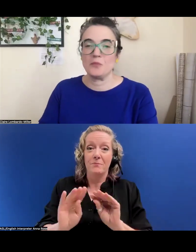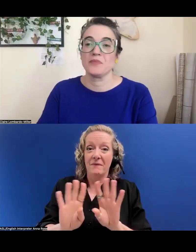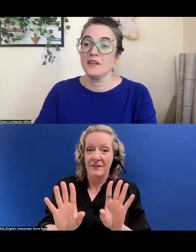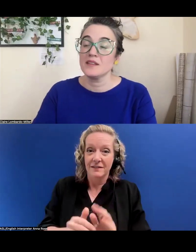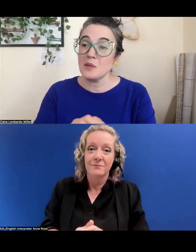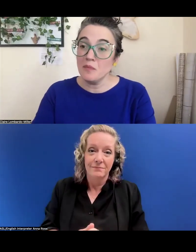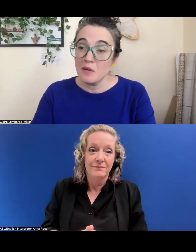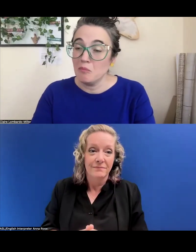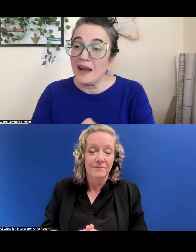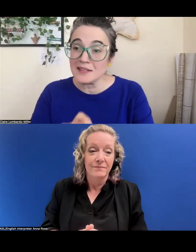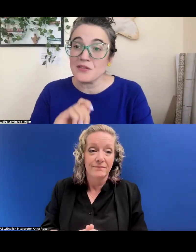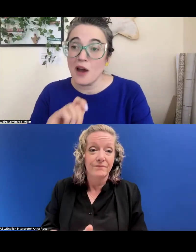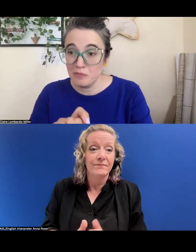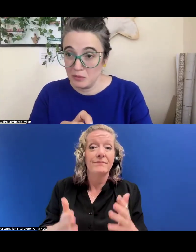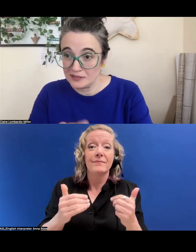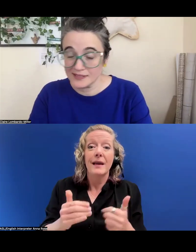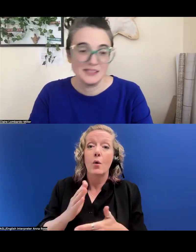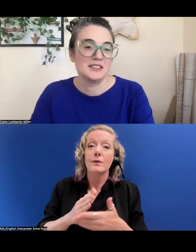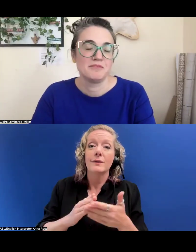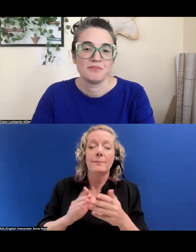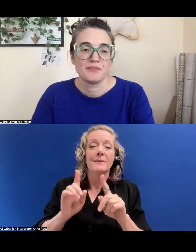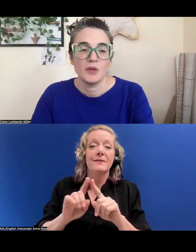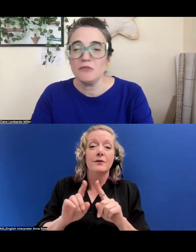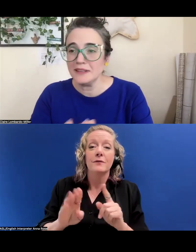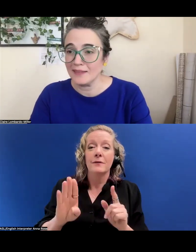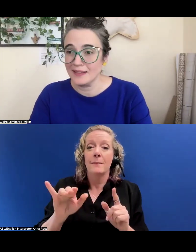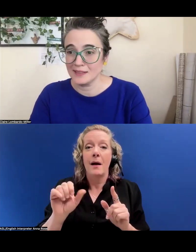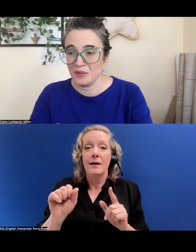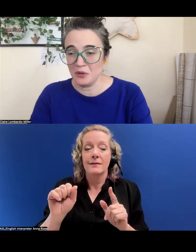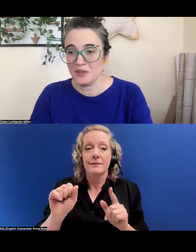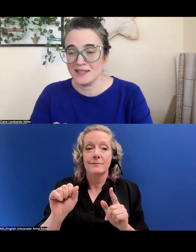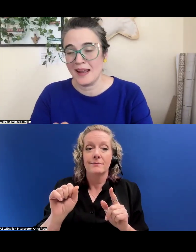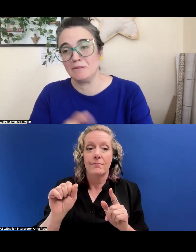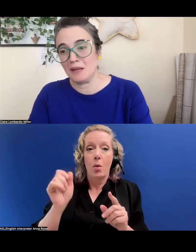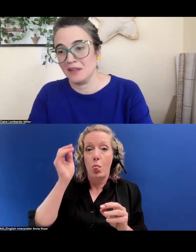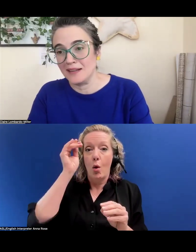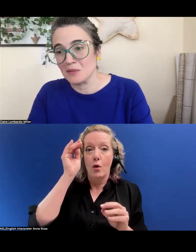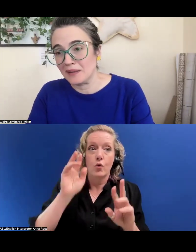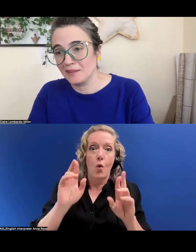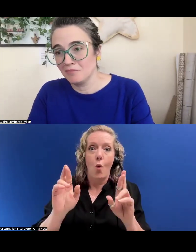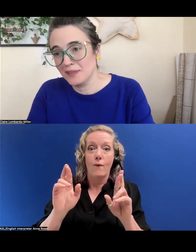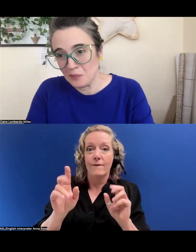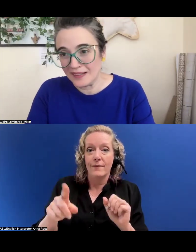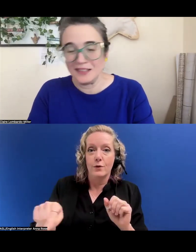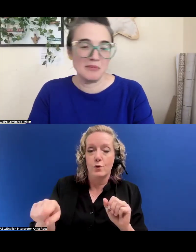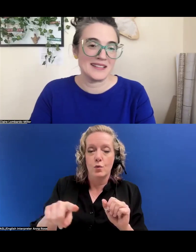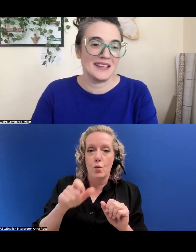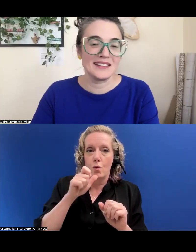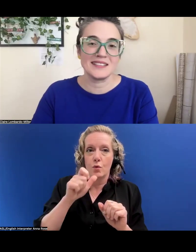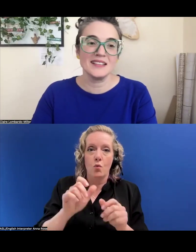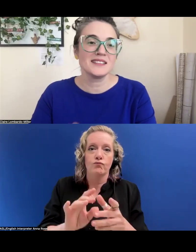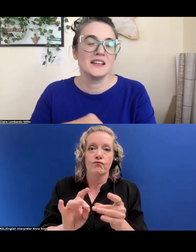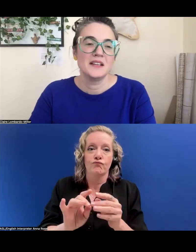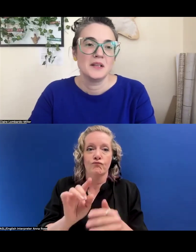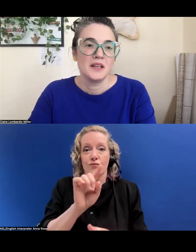So, some bias thought bubbles. Hopefully, not things that people would say, maybe in intimate company, you might say